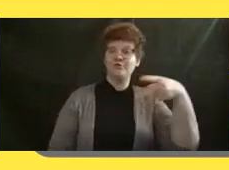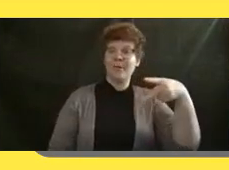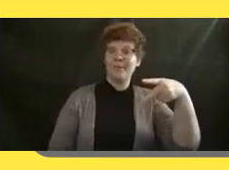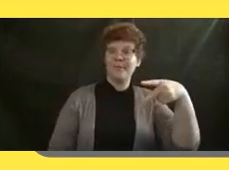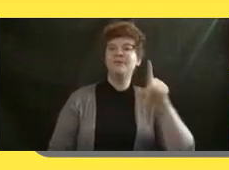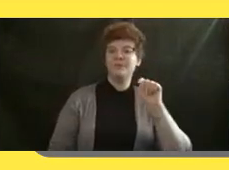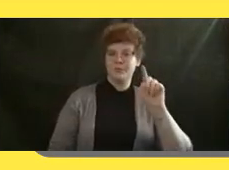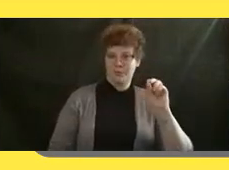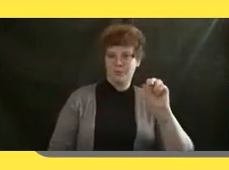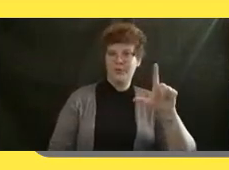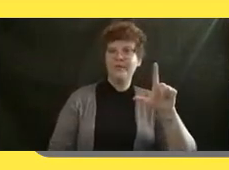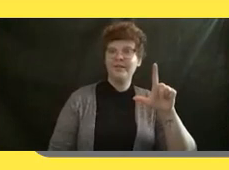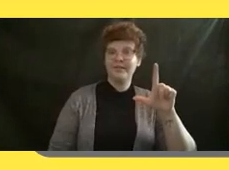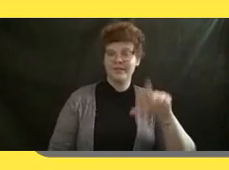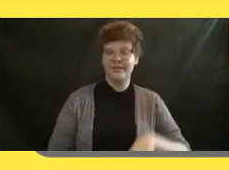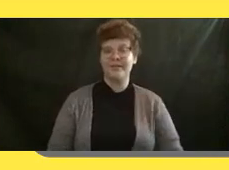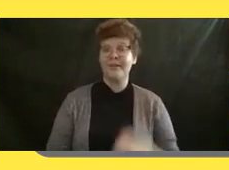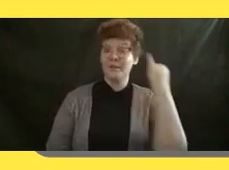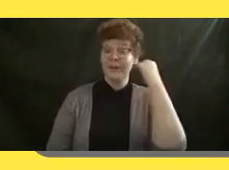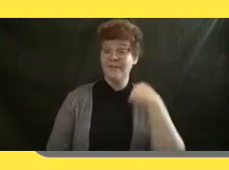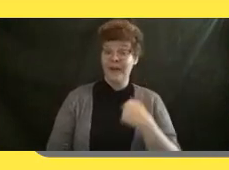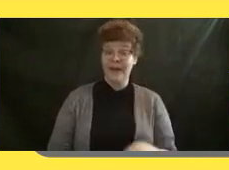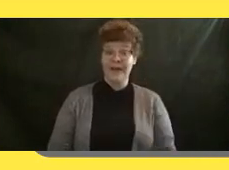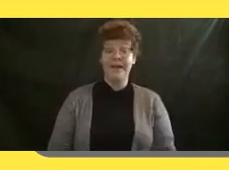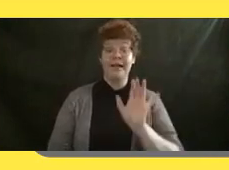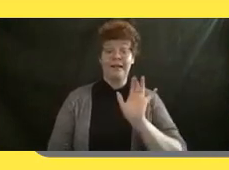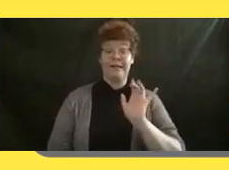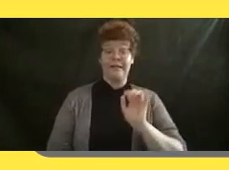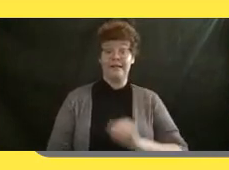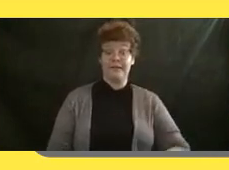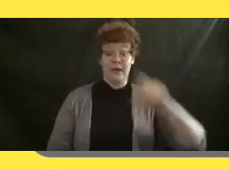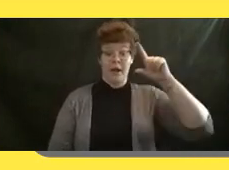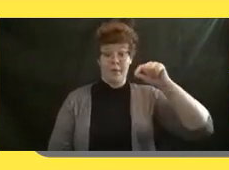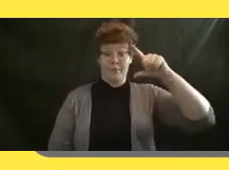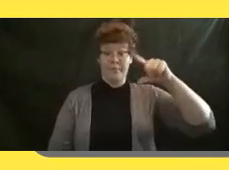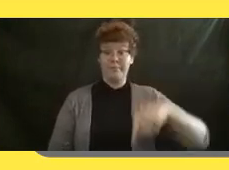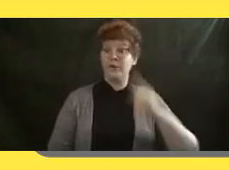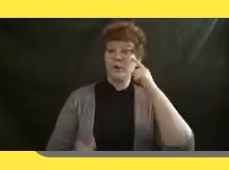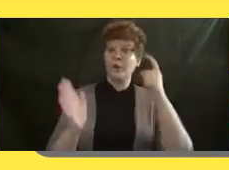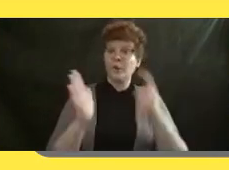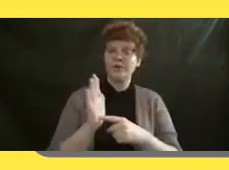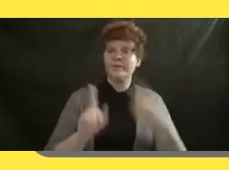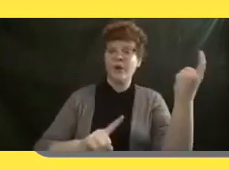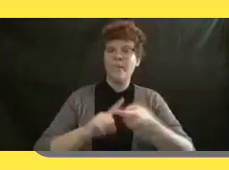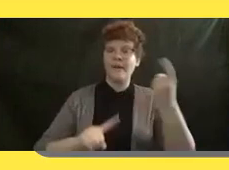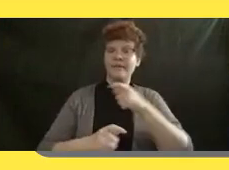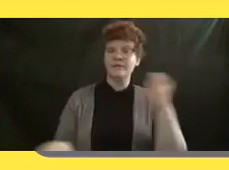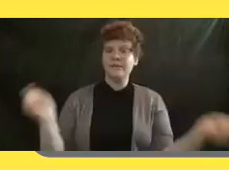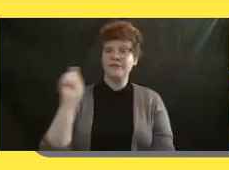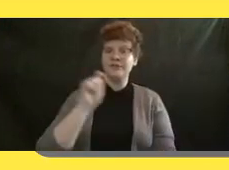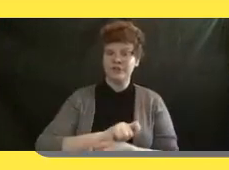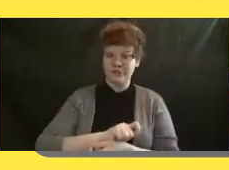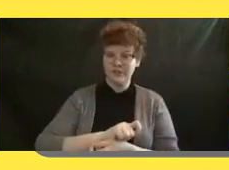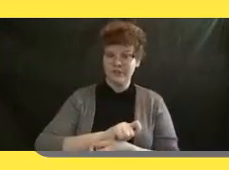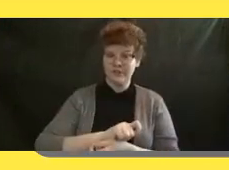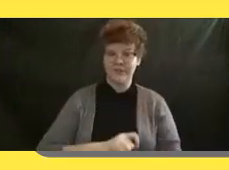stroke. So if I click here, notice it automatically switched in here. Let me deselect. Let me click another